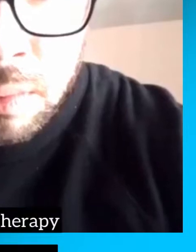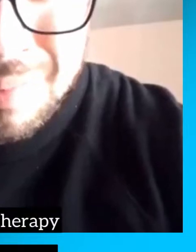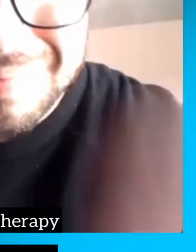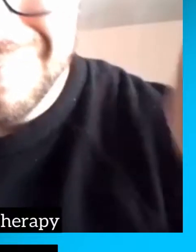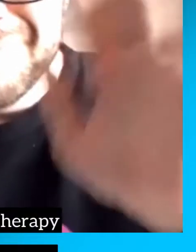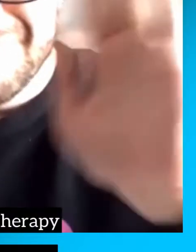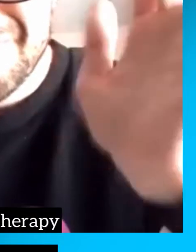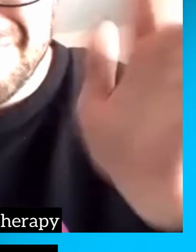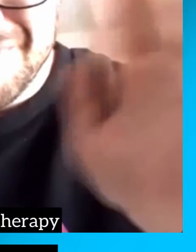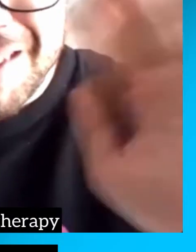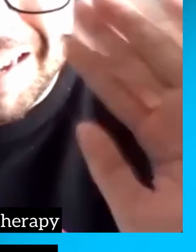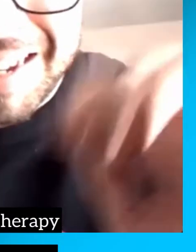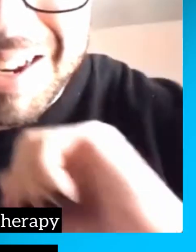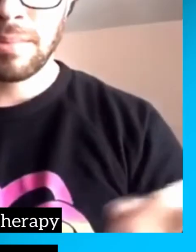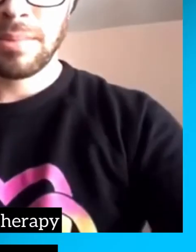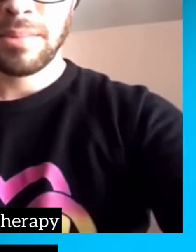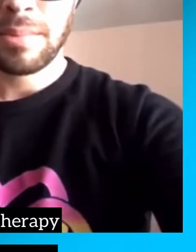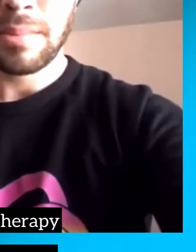Hey.